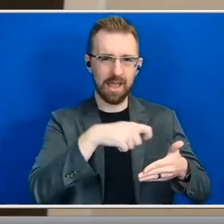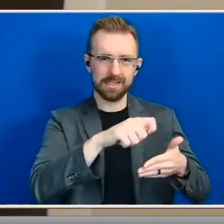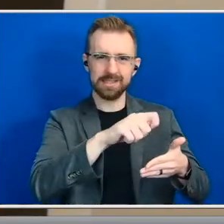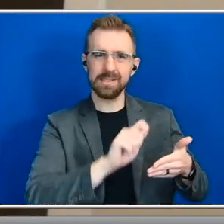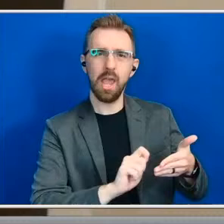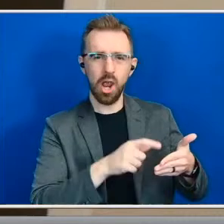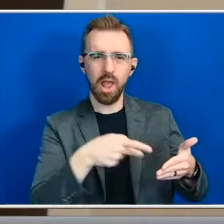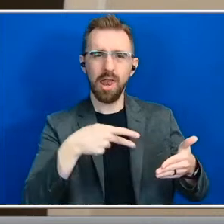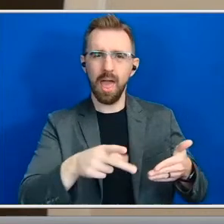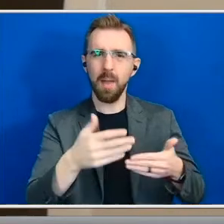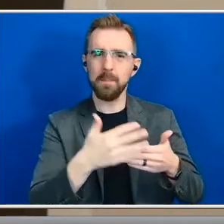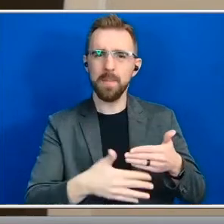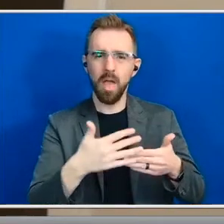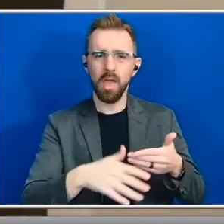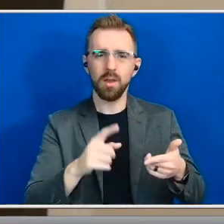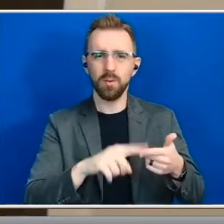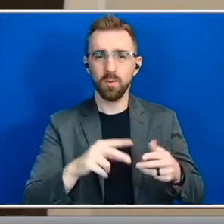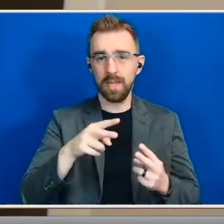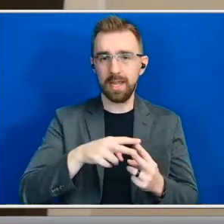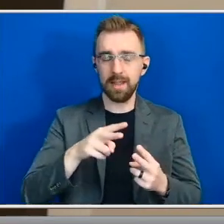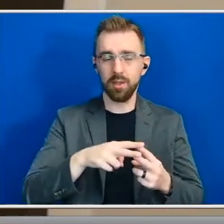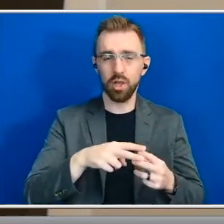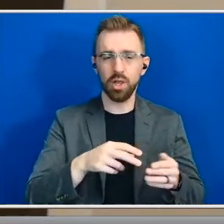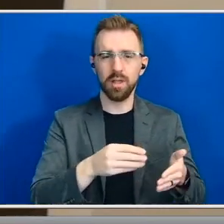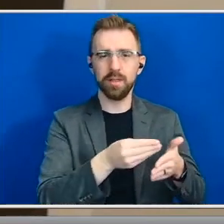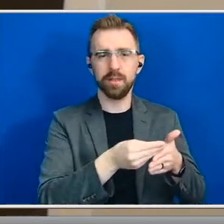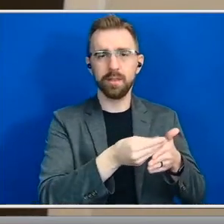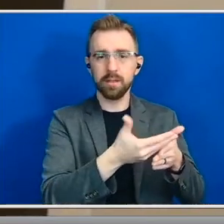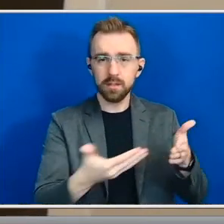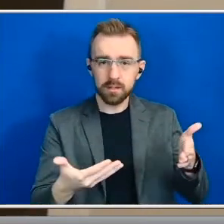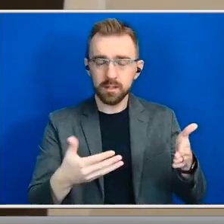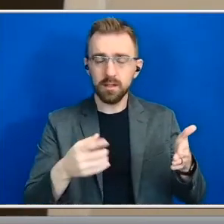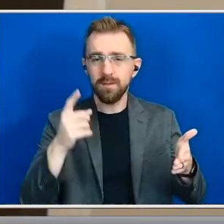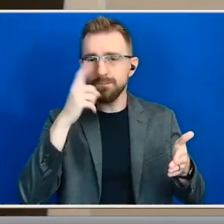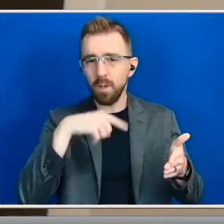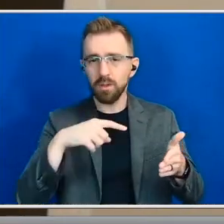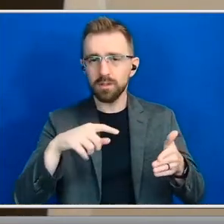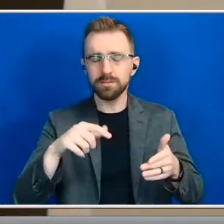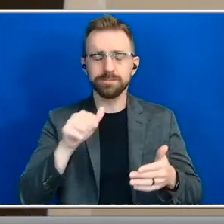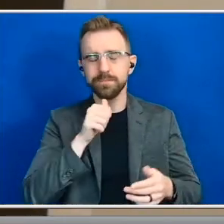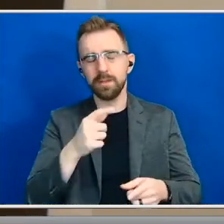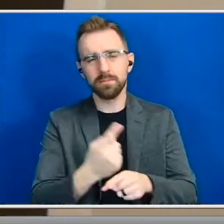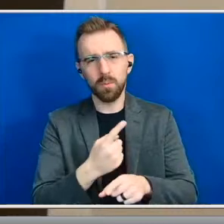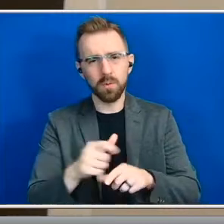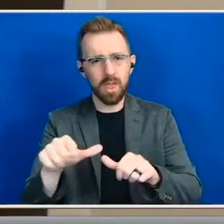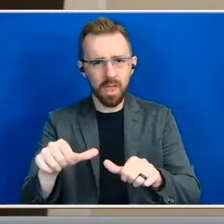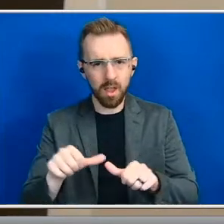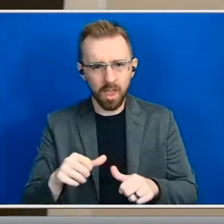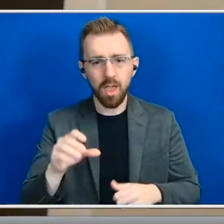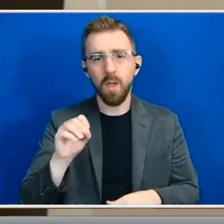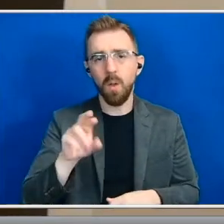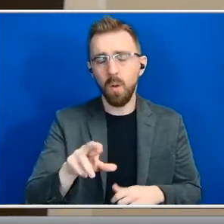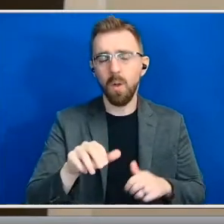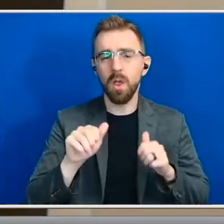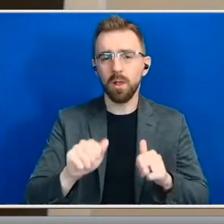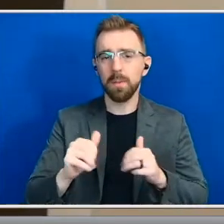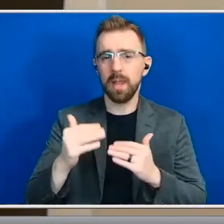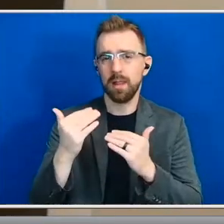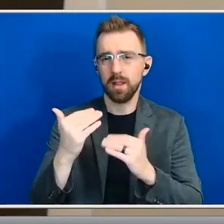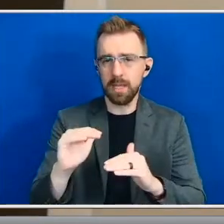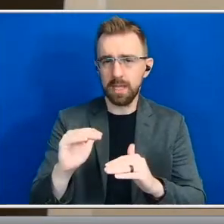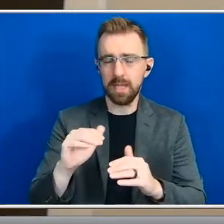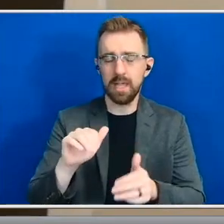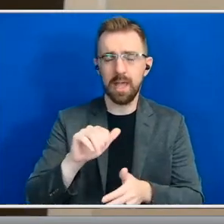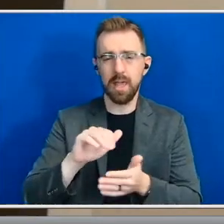blood to either dissect into a false channel, or it can be a limited amount of blood in